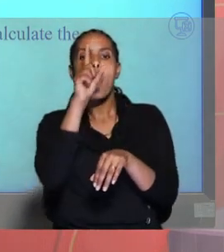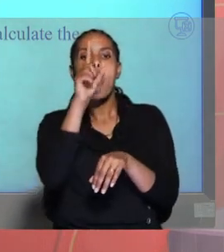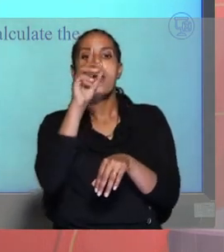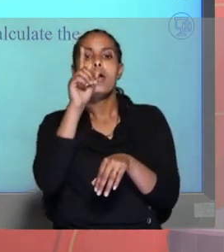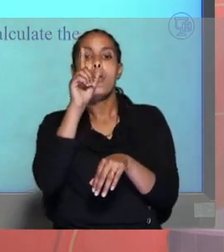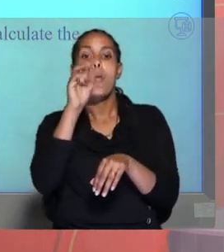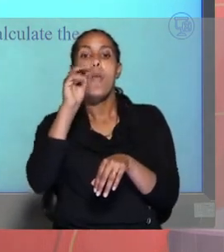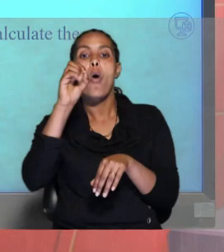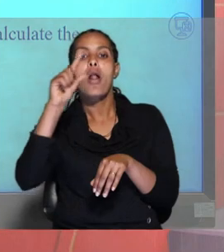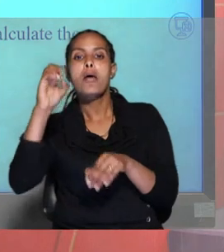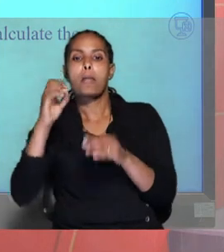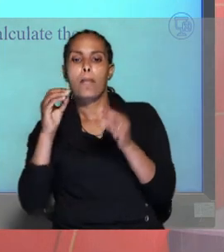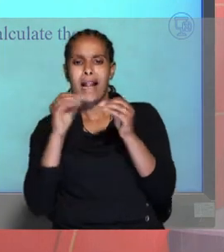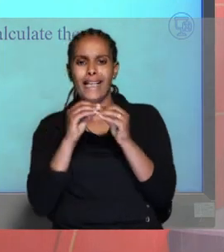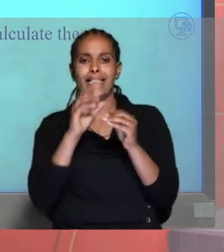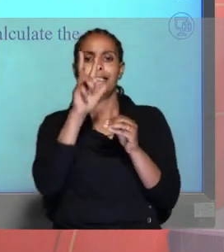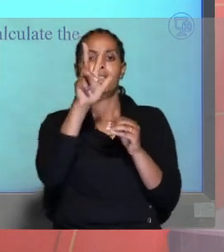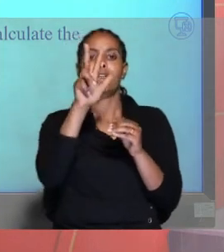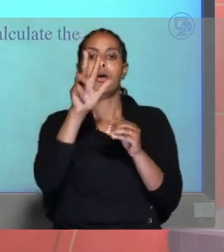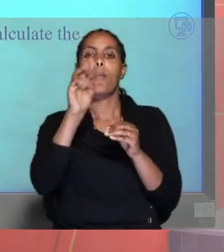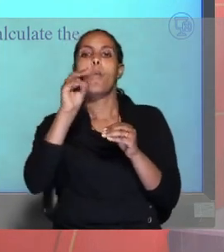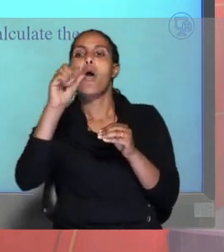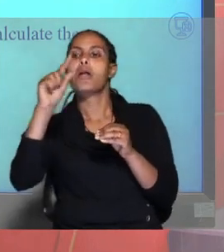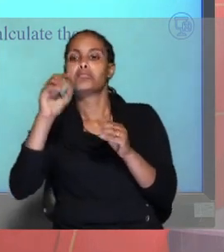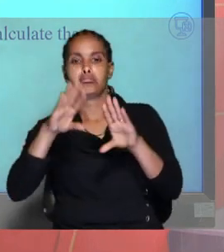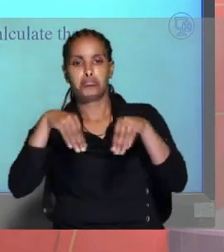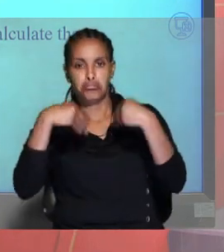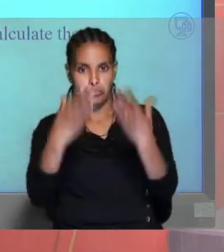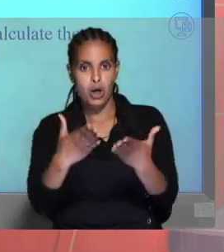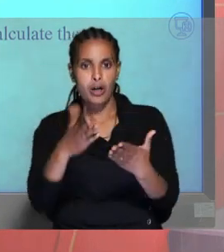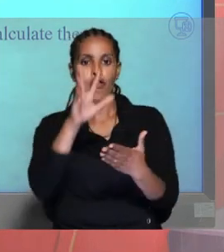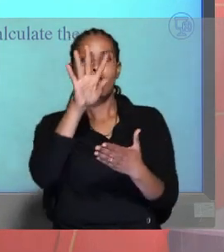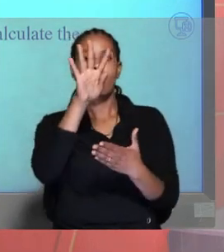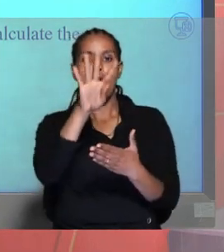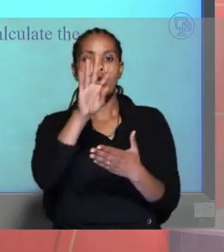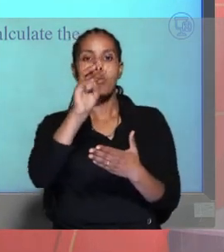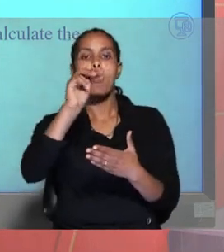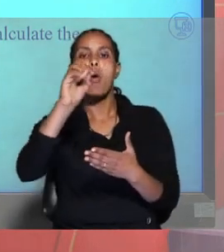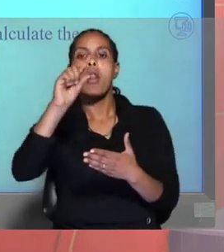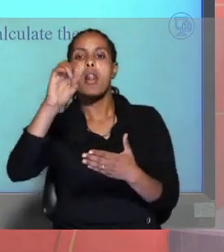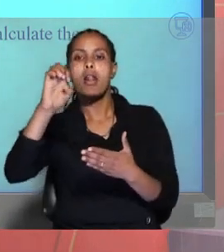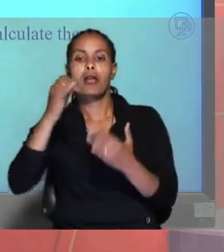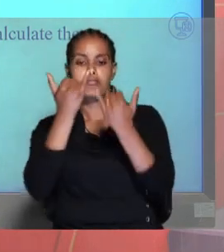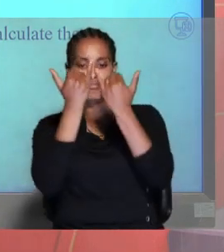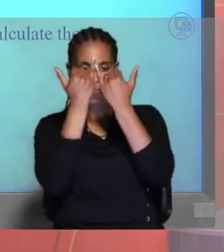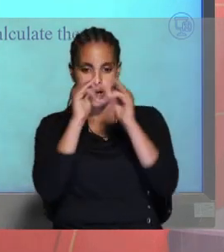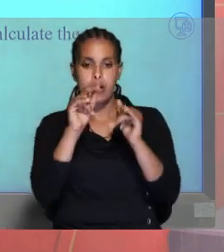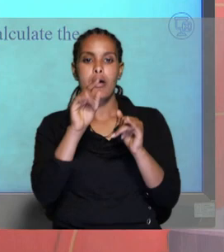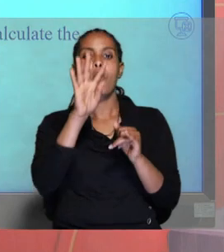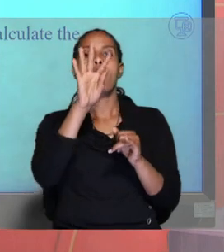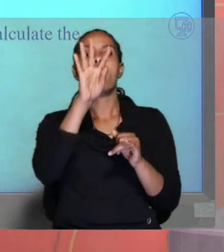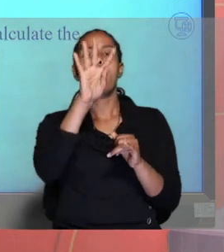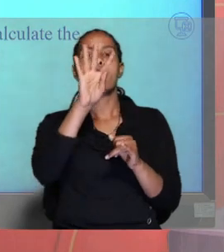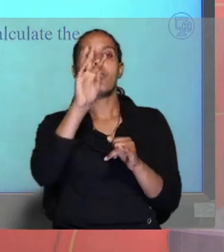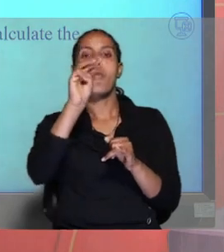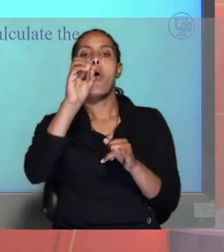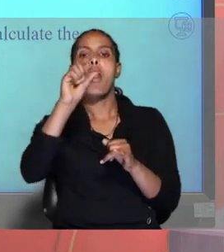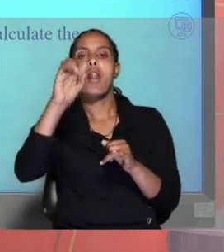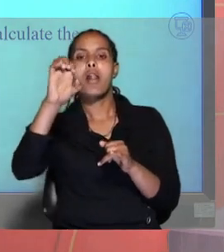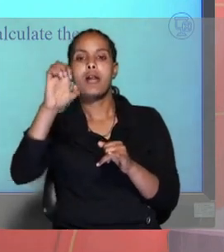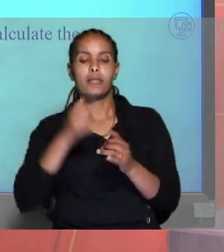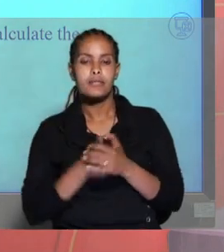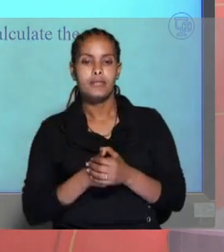mole plus 3 mole is 4 mole divided by 4 mole. 4 mole.